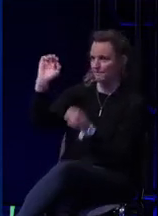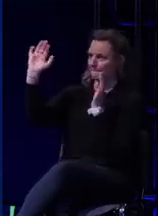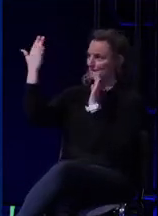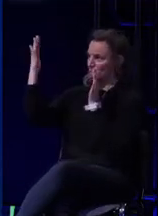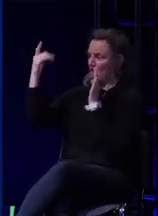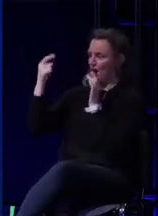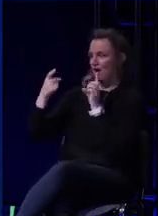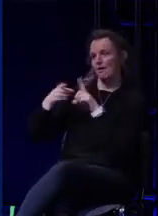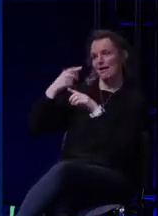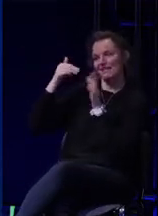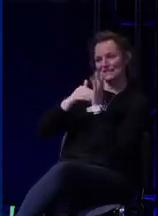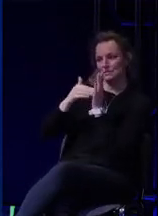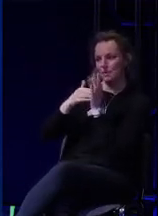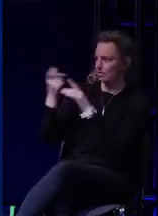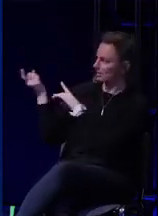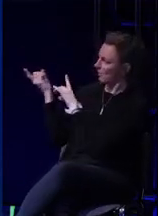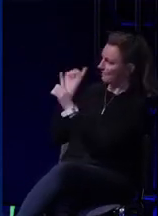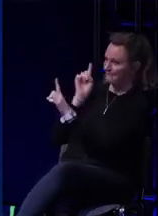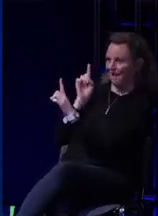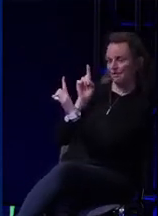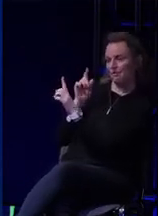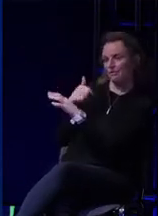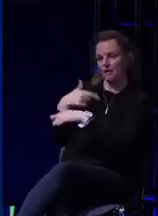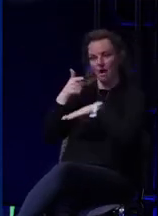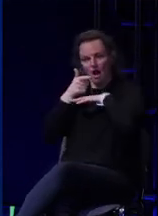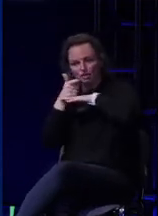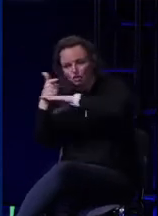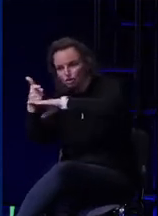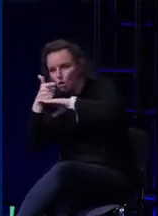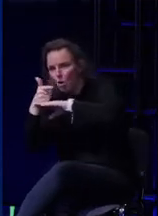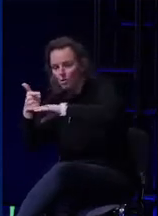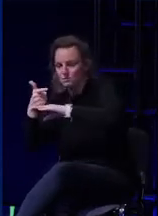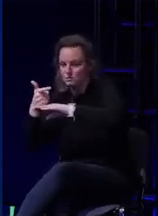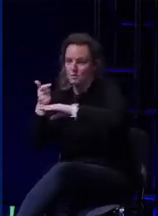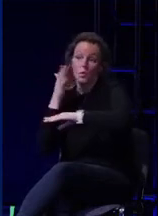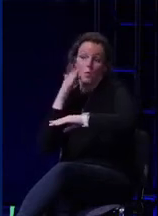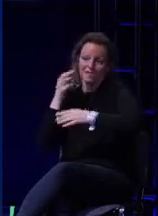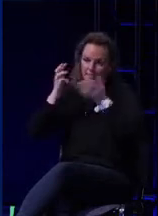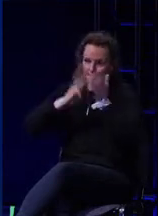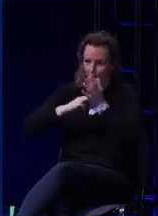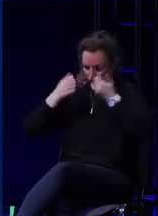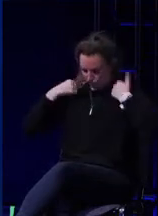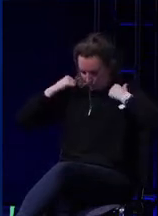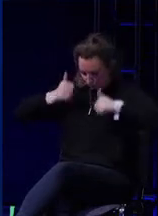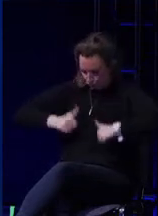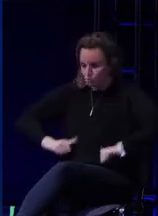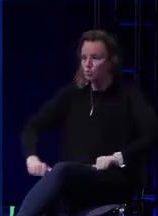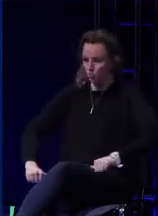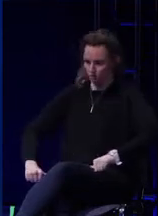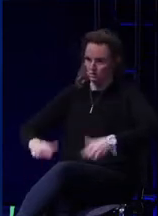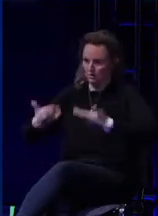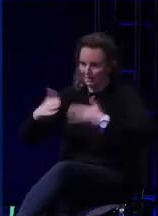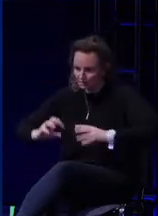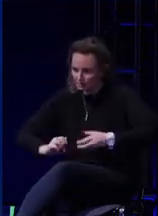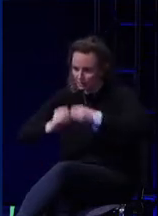Now, I shot it was the Monstro suit was made, and Coralie wanted to get as